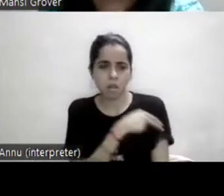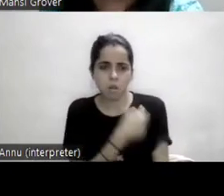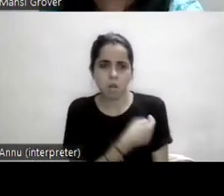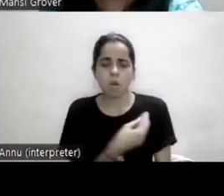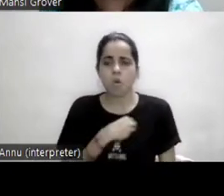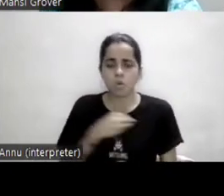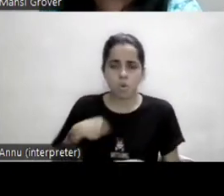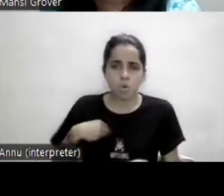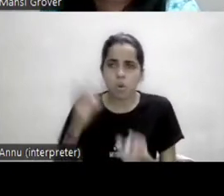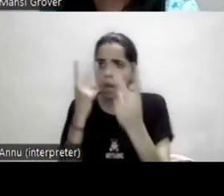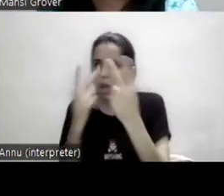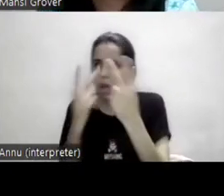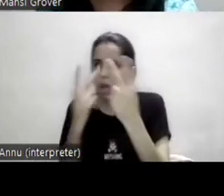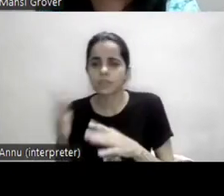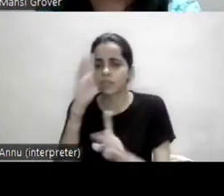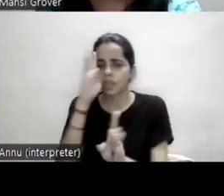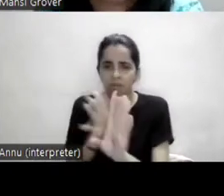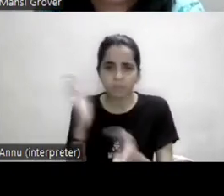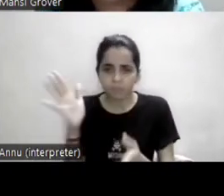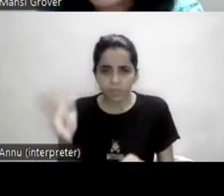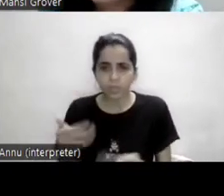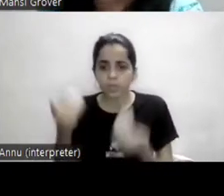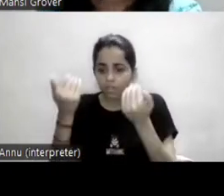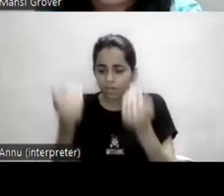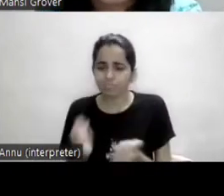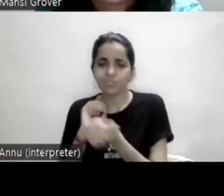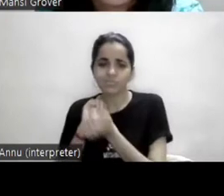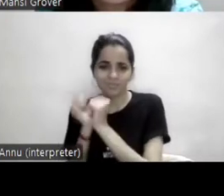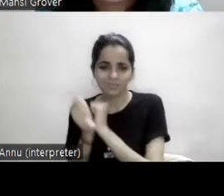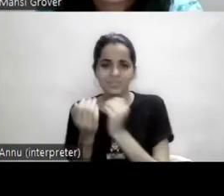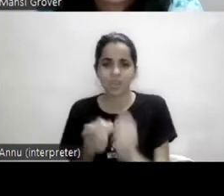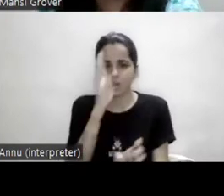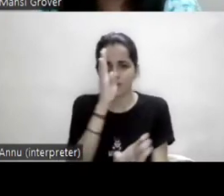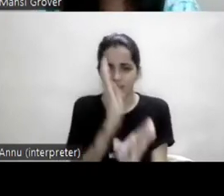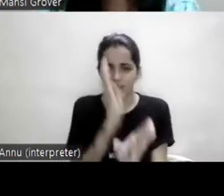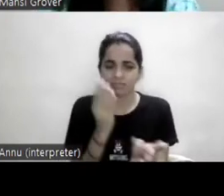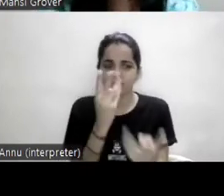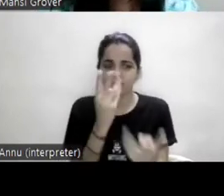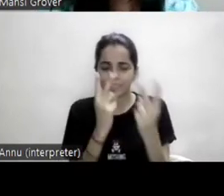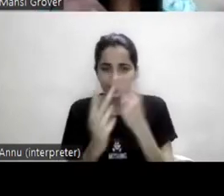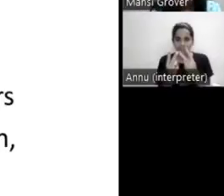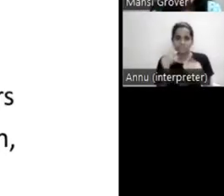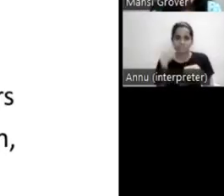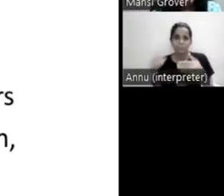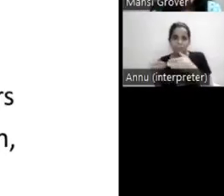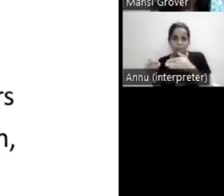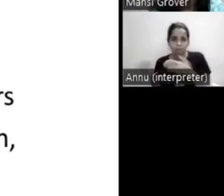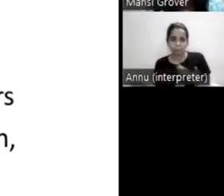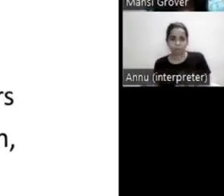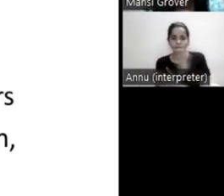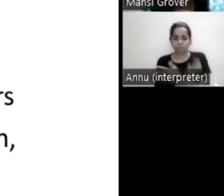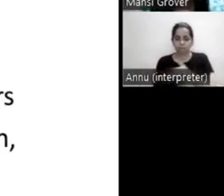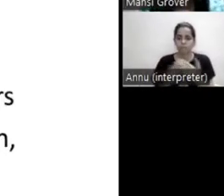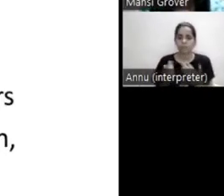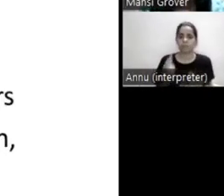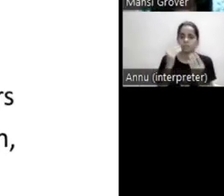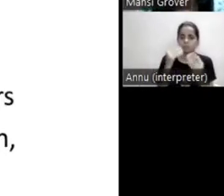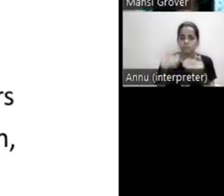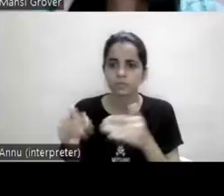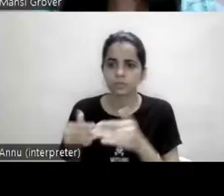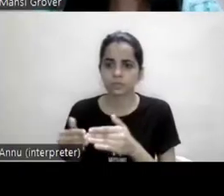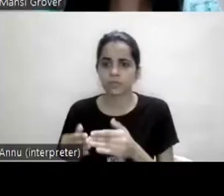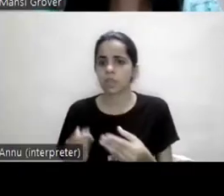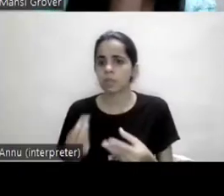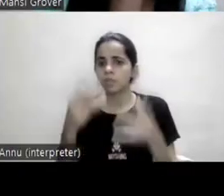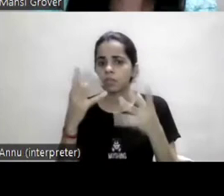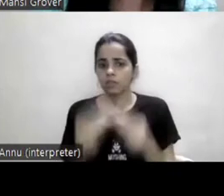of developmental disability that we can come across, that we have, you know, that we see these days. And there's